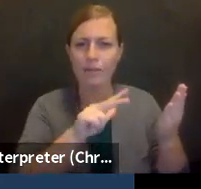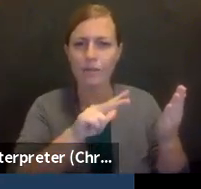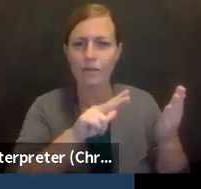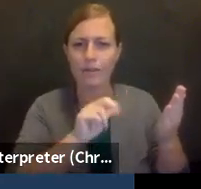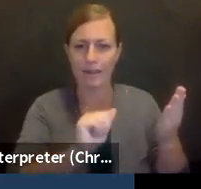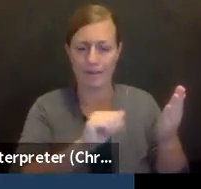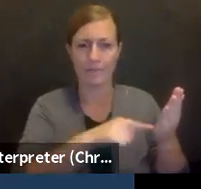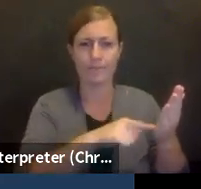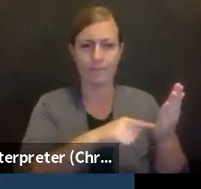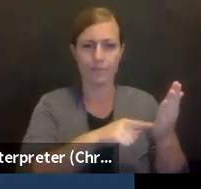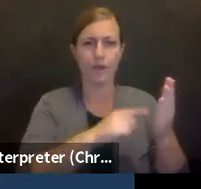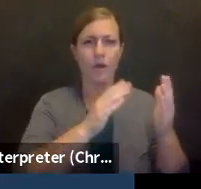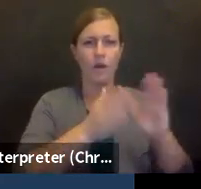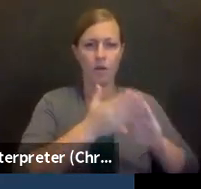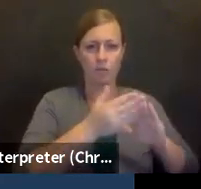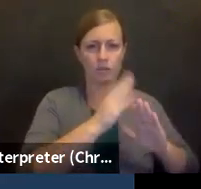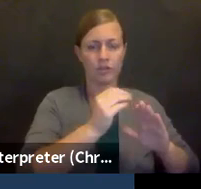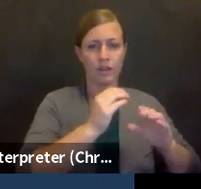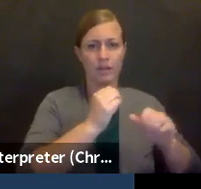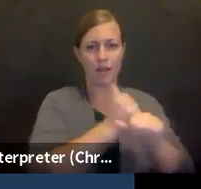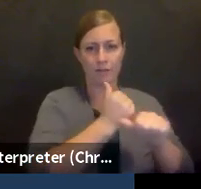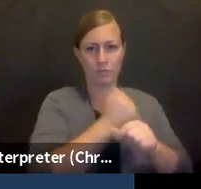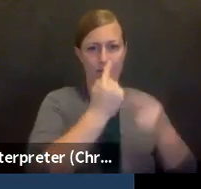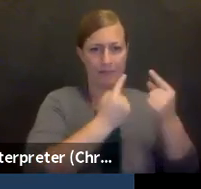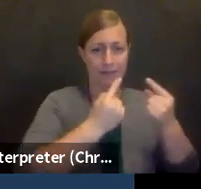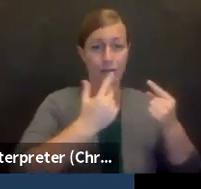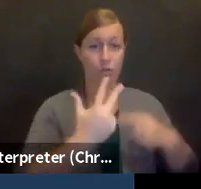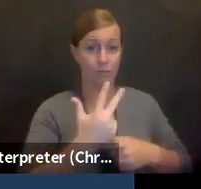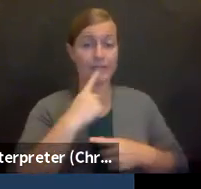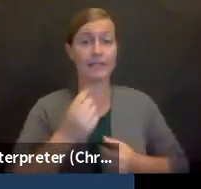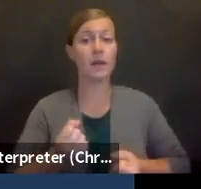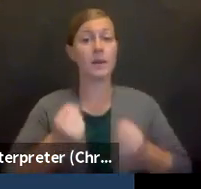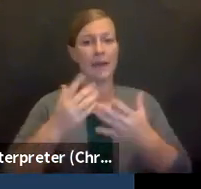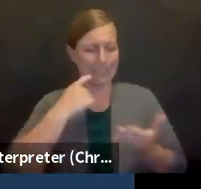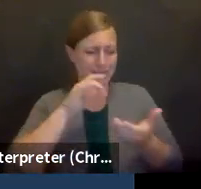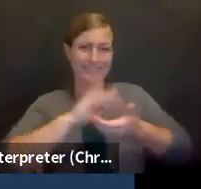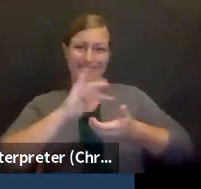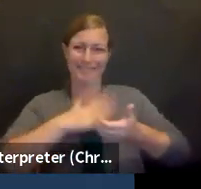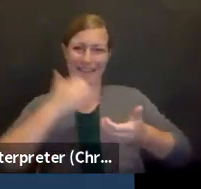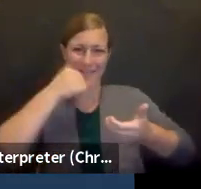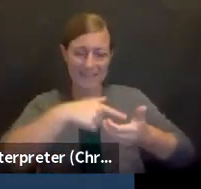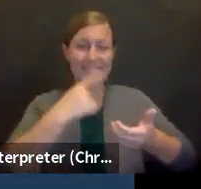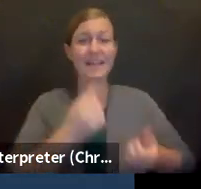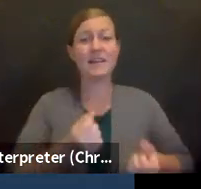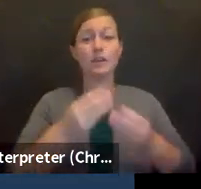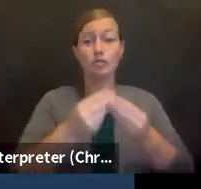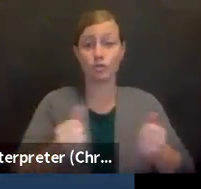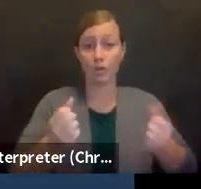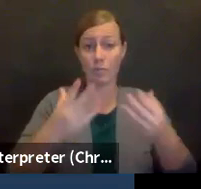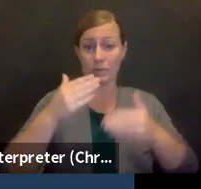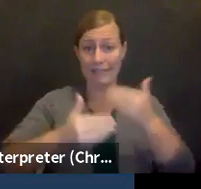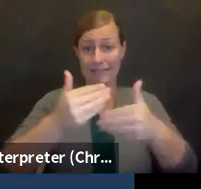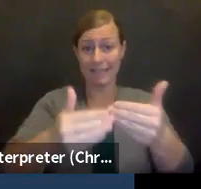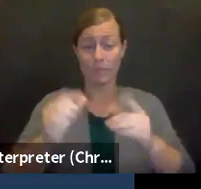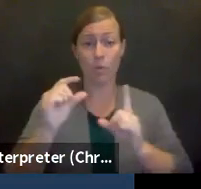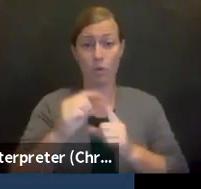Operations algebraic thinking 3 multi-step word problems, and I'm using my phone, I just looked it up. Solve multi-step word problems posed